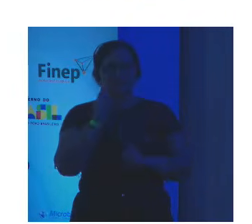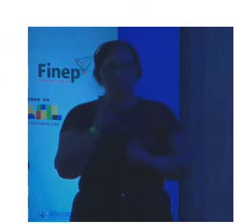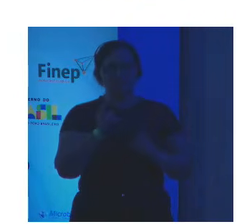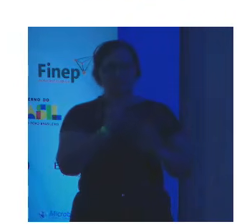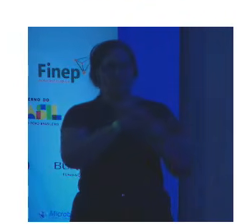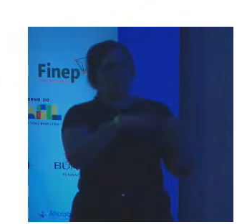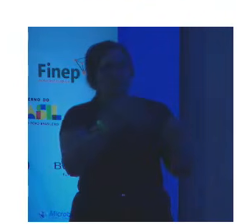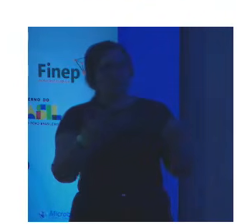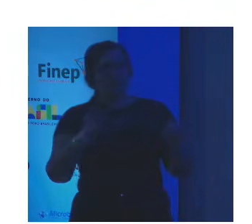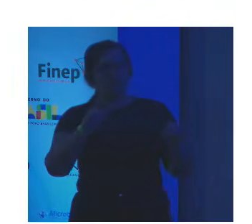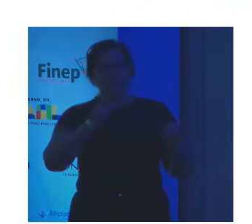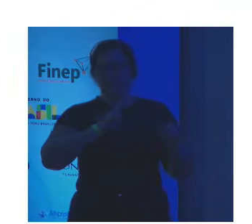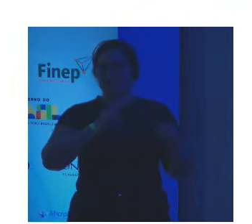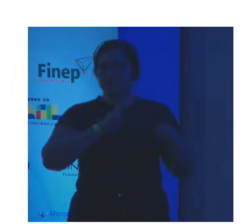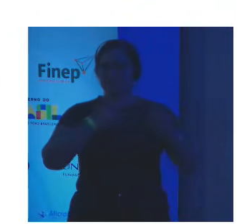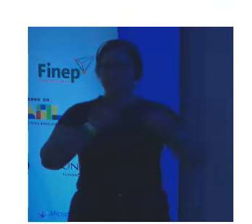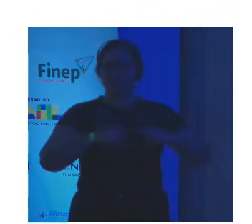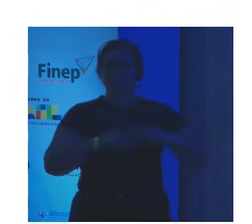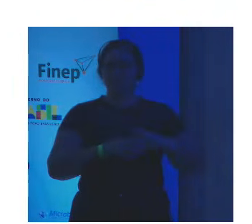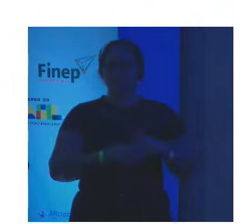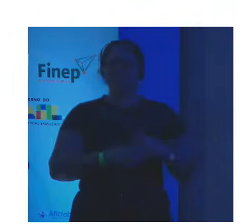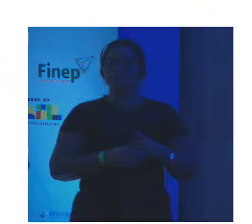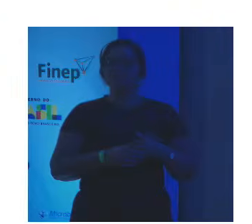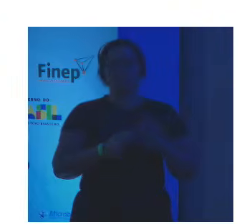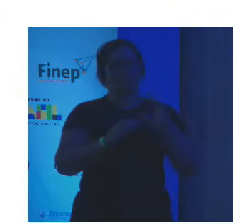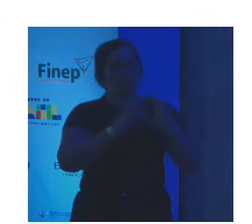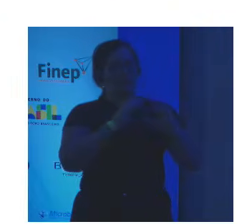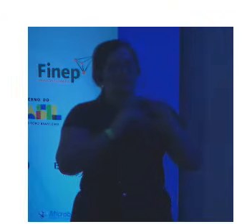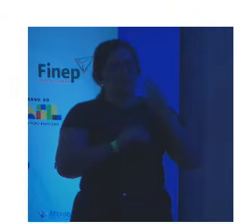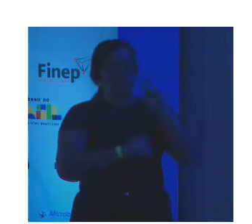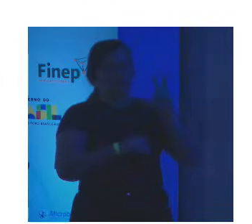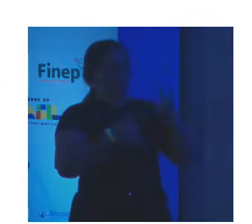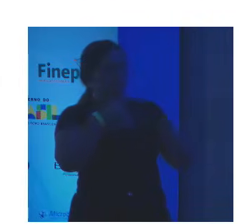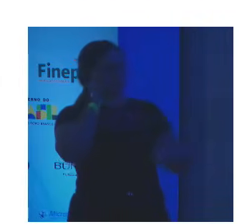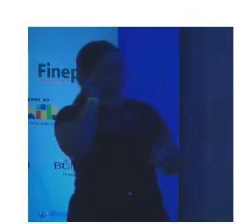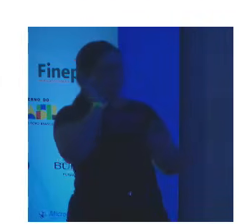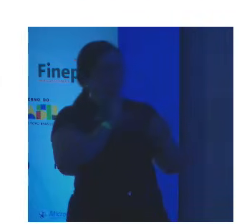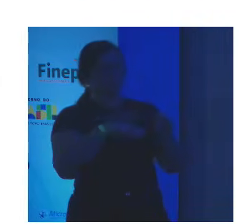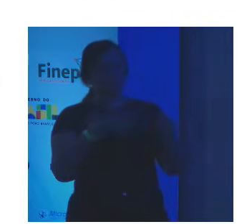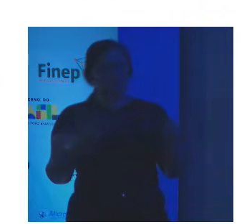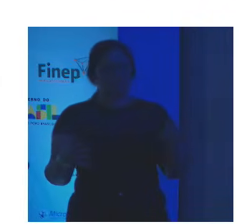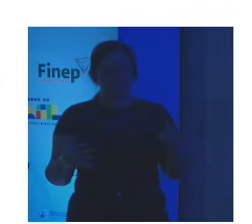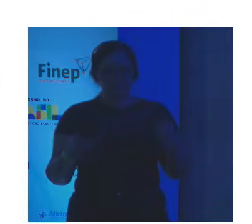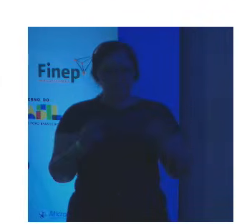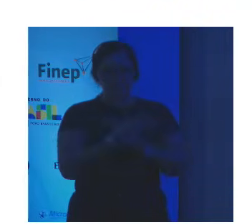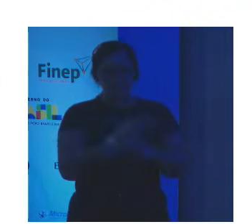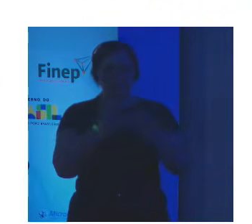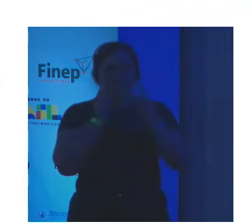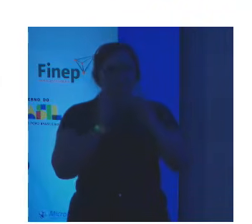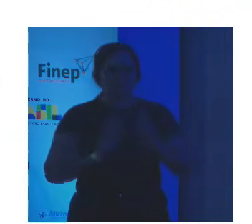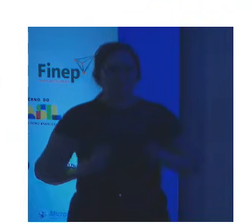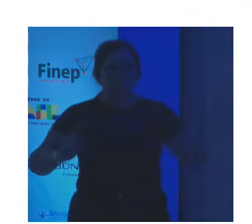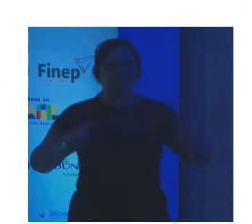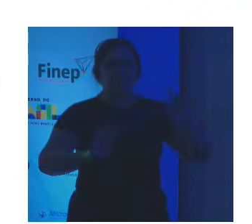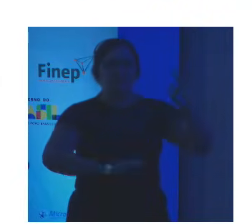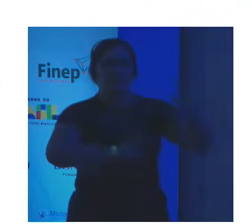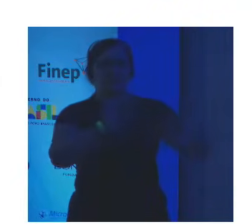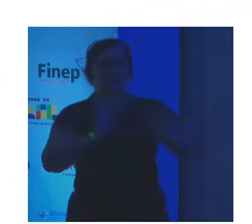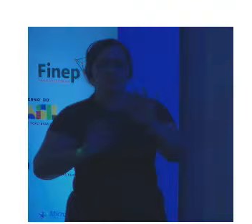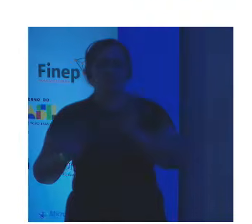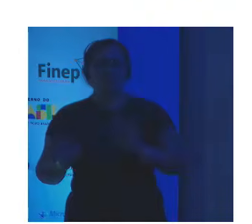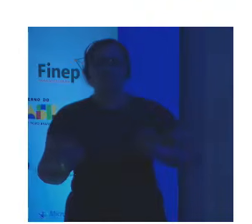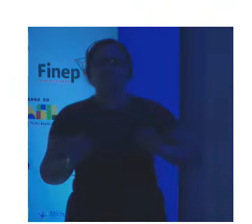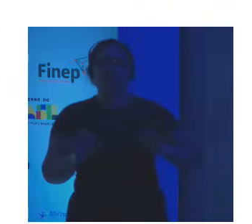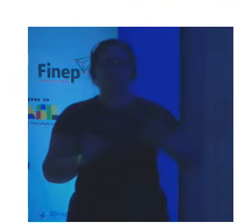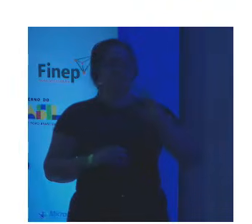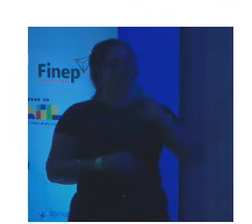this global ocean prediction community being visible, organized, interoperability, and recognized